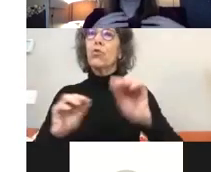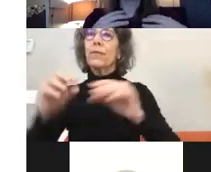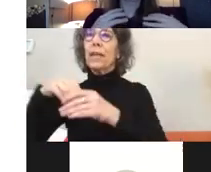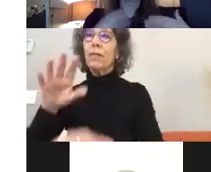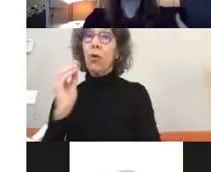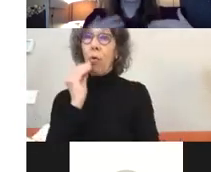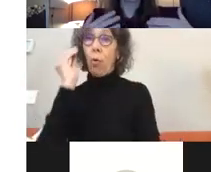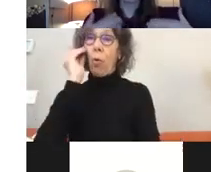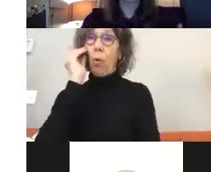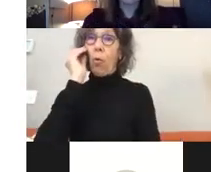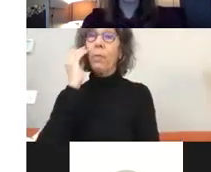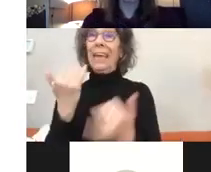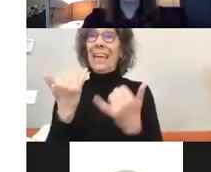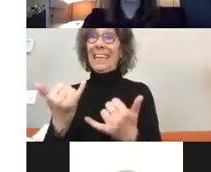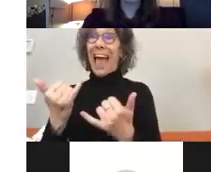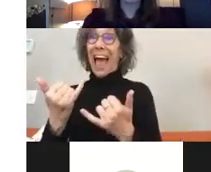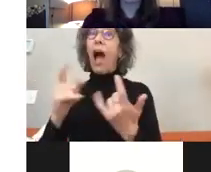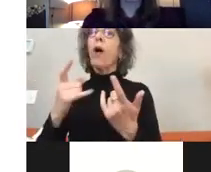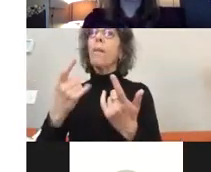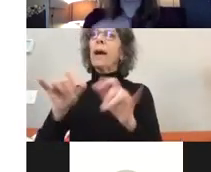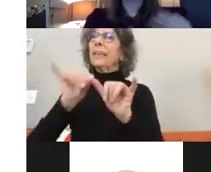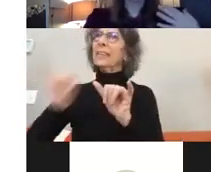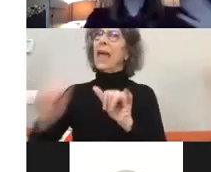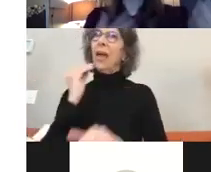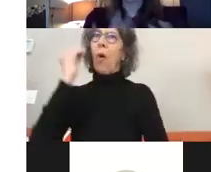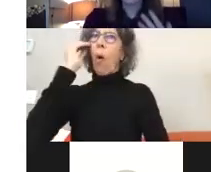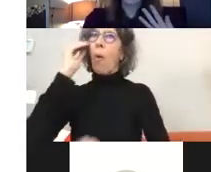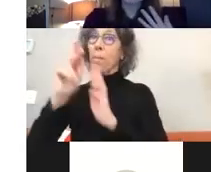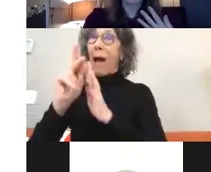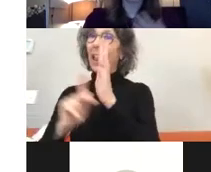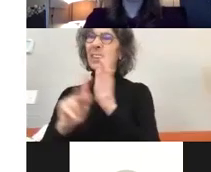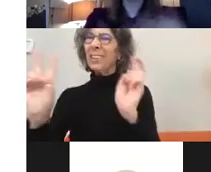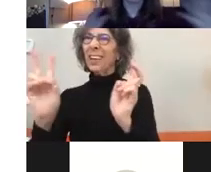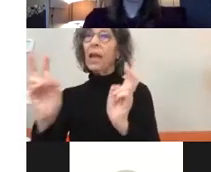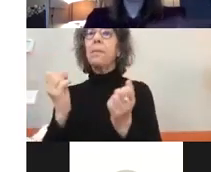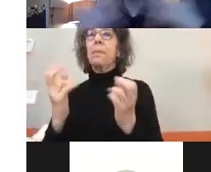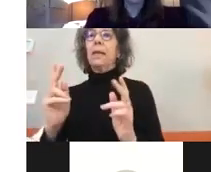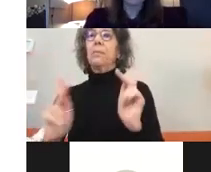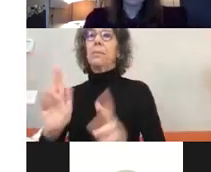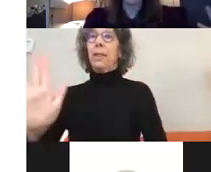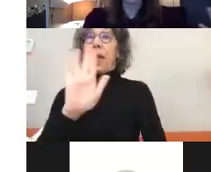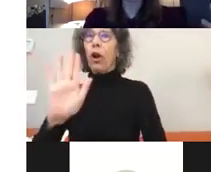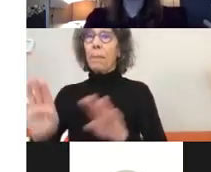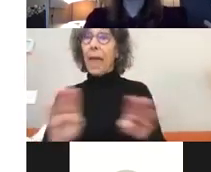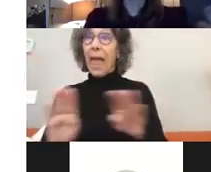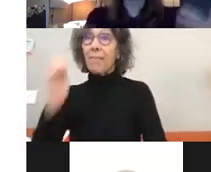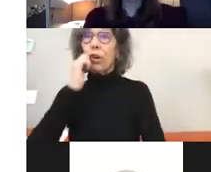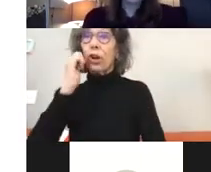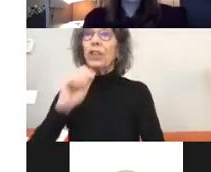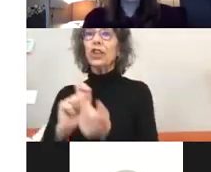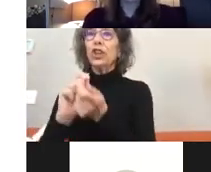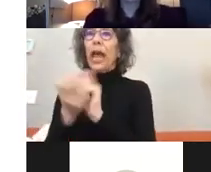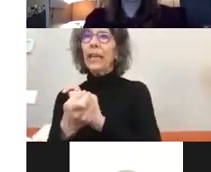the lockdown, the stay-at-home policy, many people have changed their behavior because, I mean, they can't go out. So that